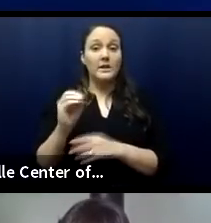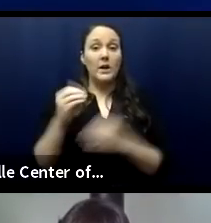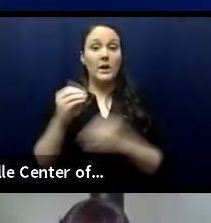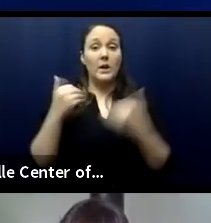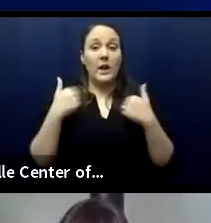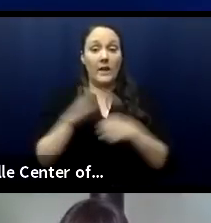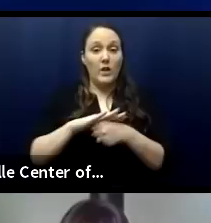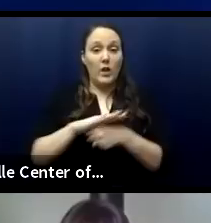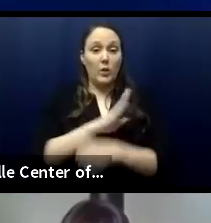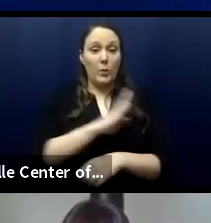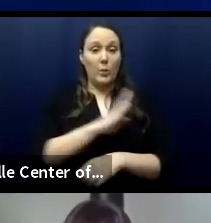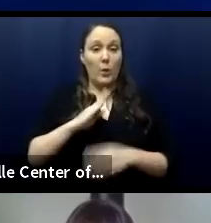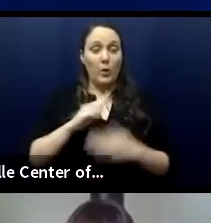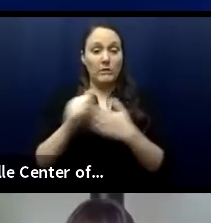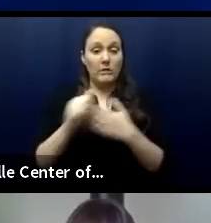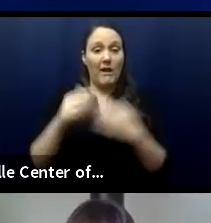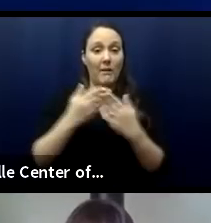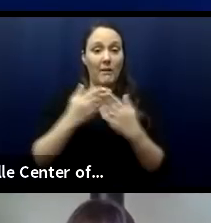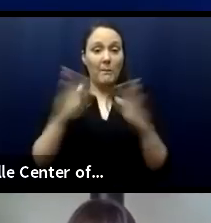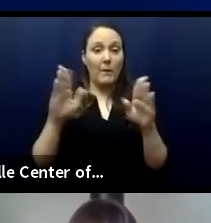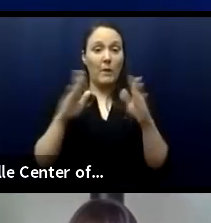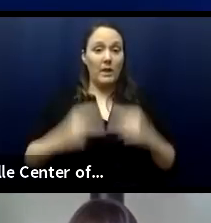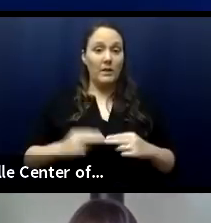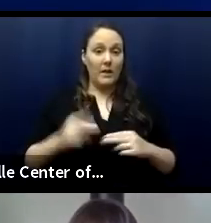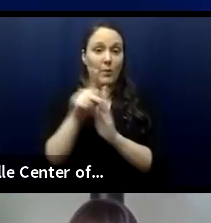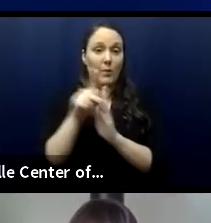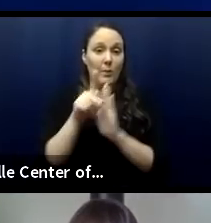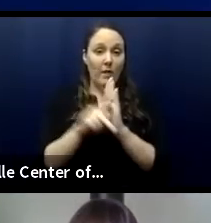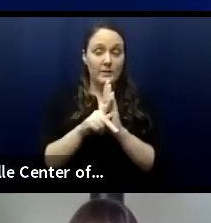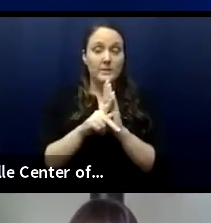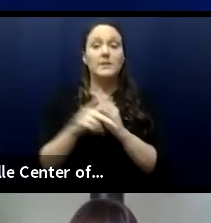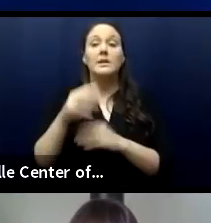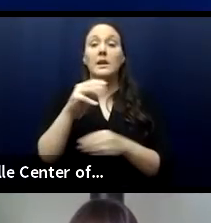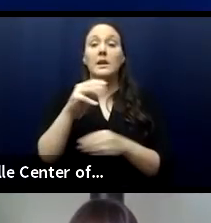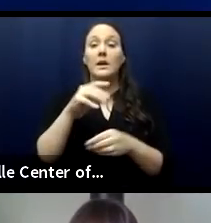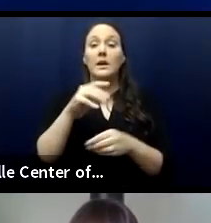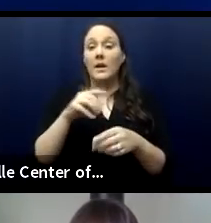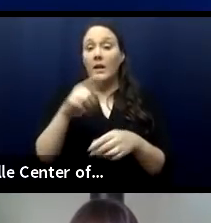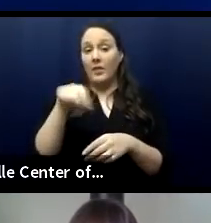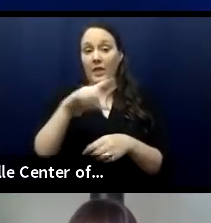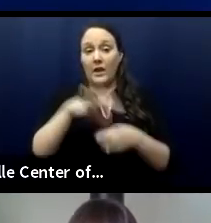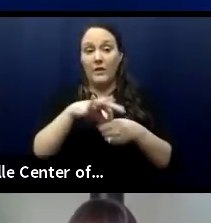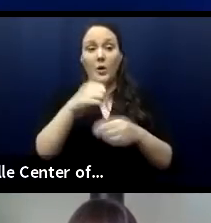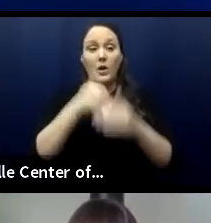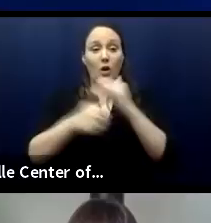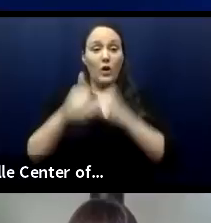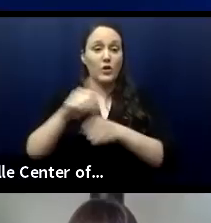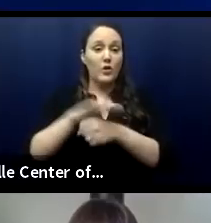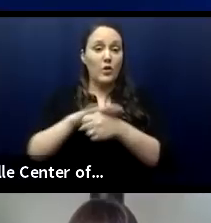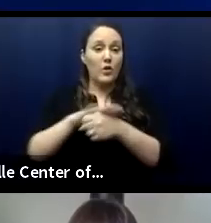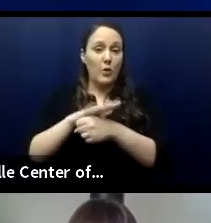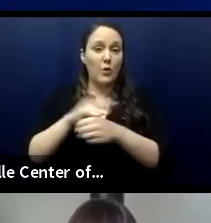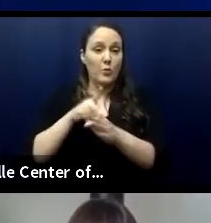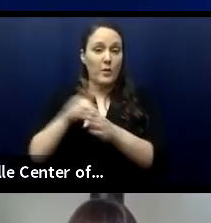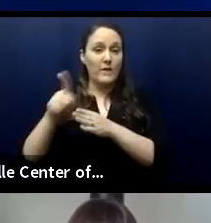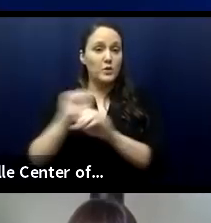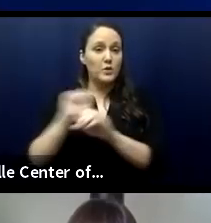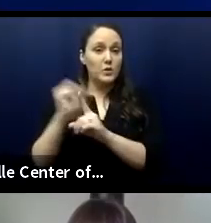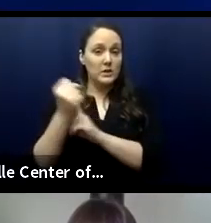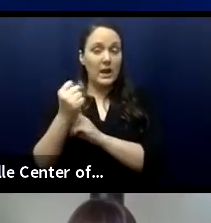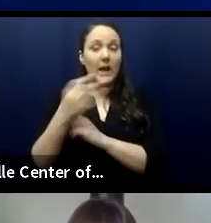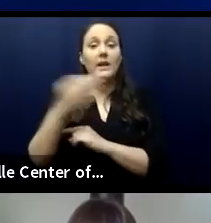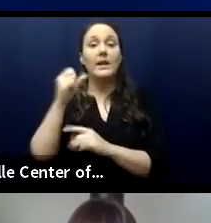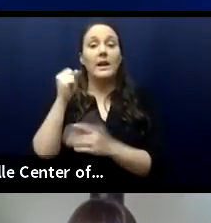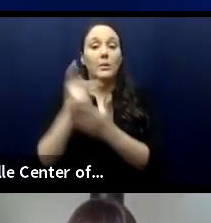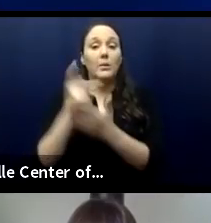guide public health policy. Members of the board are nominated by their local professional society and are approved by the county commission.